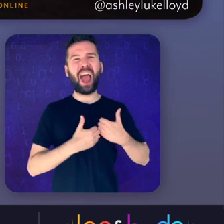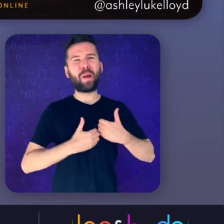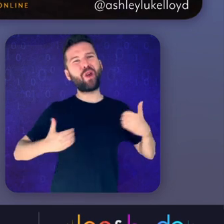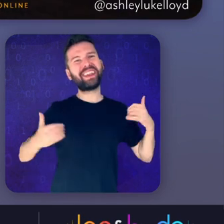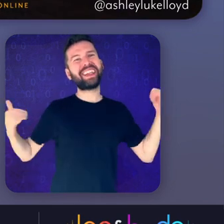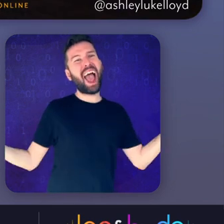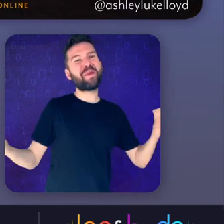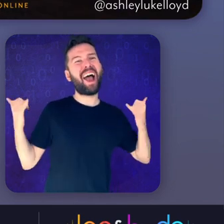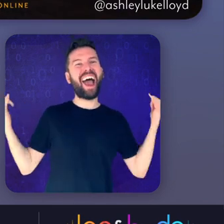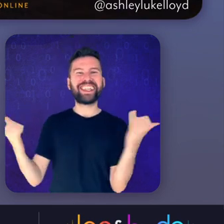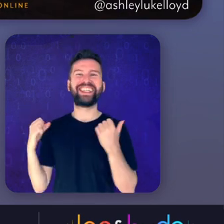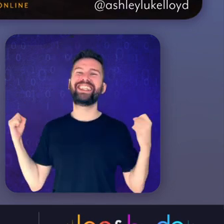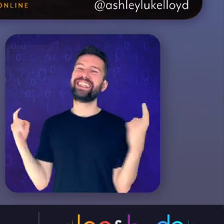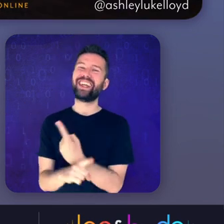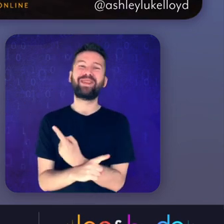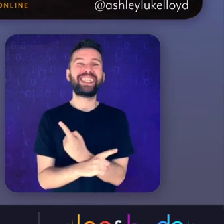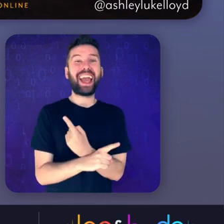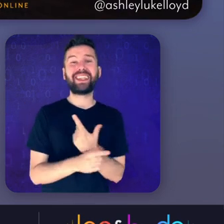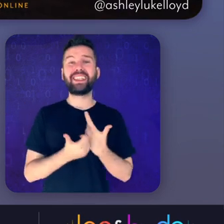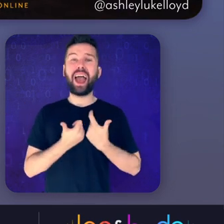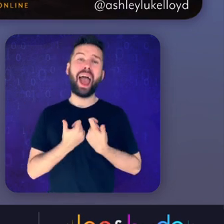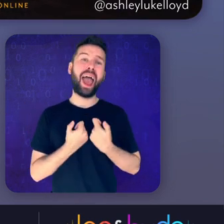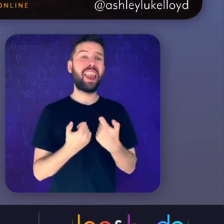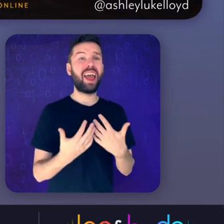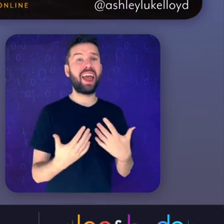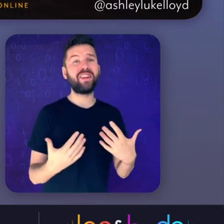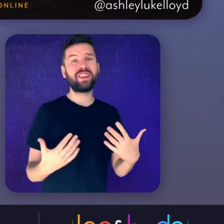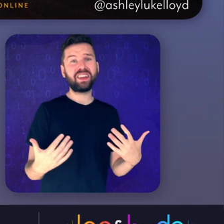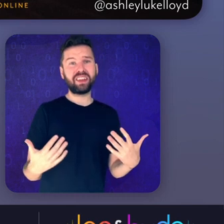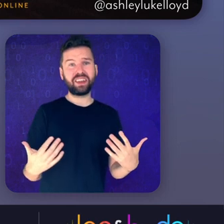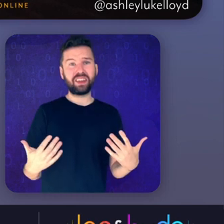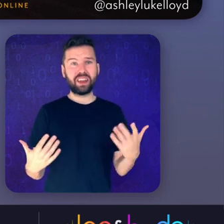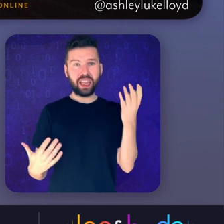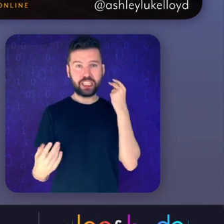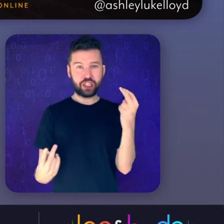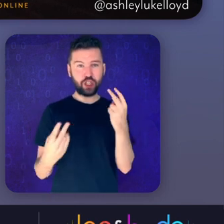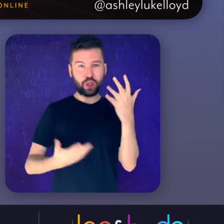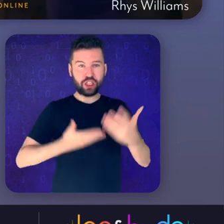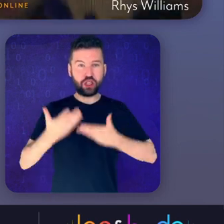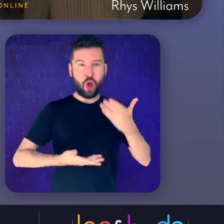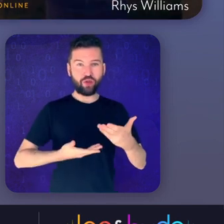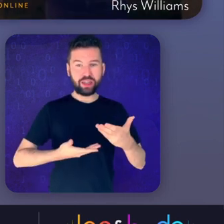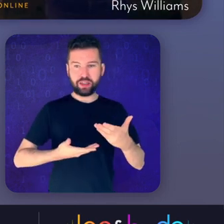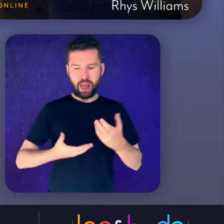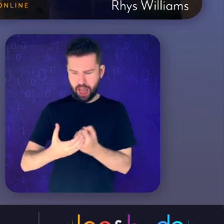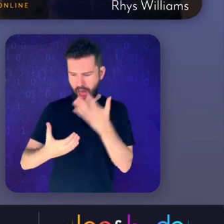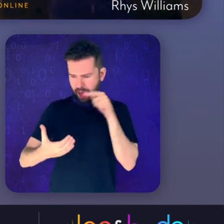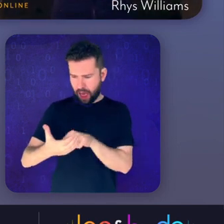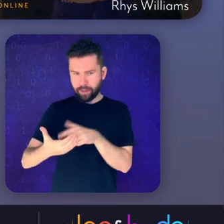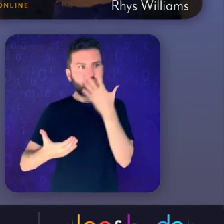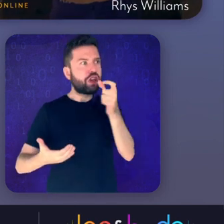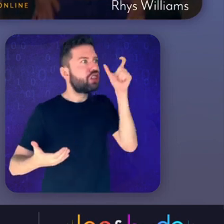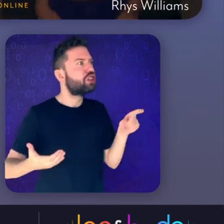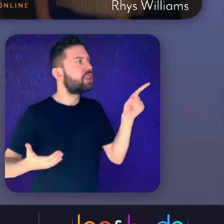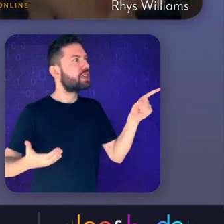bodies and heartbreak and bodies and mistakes and love. Sing to our story. Liar,